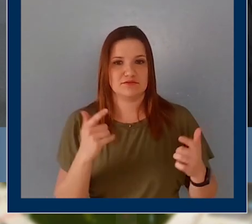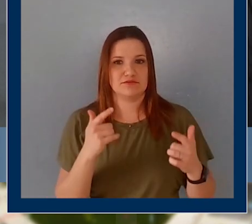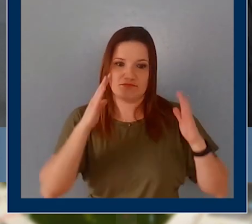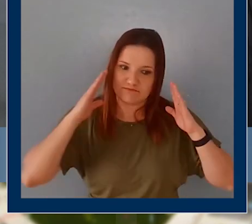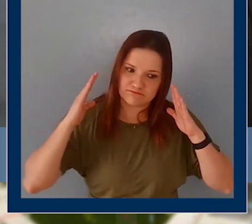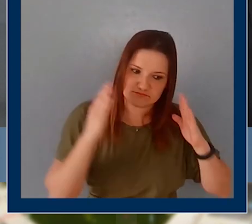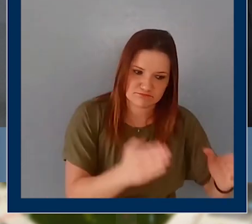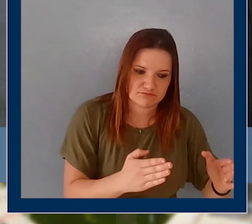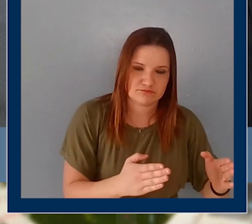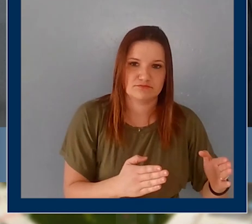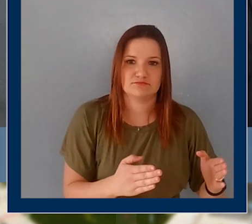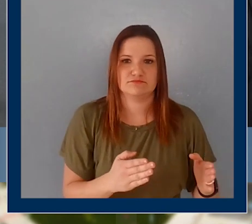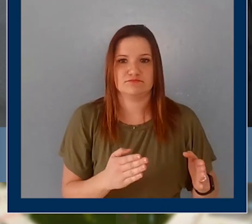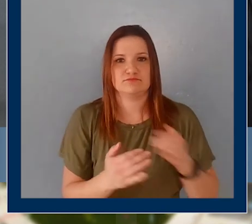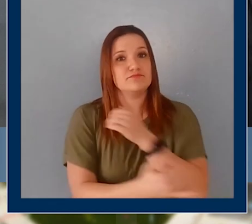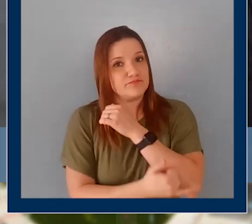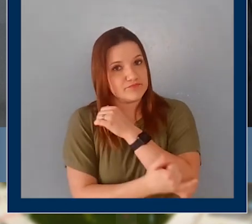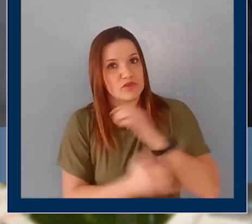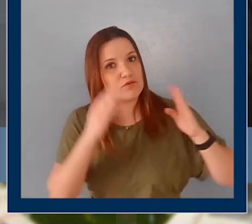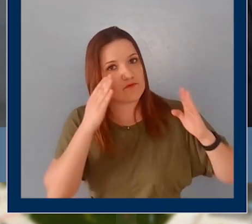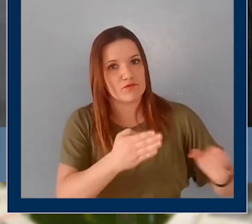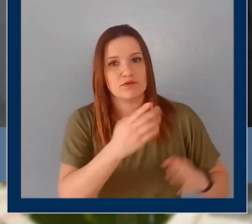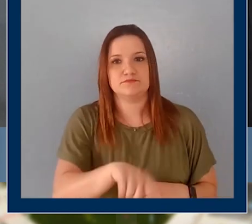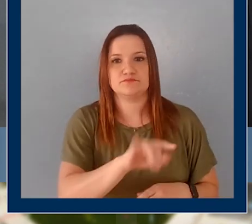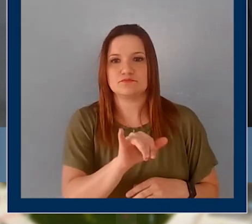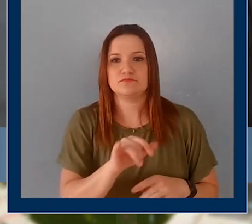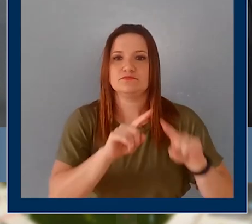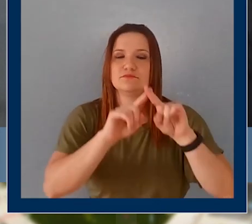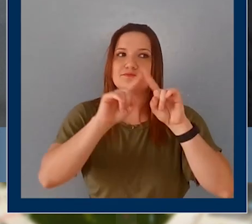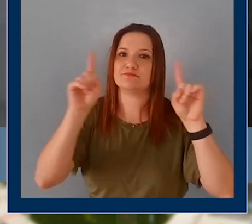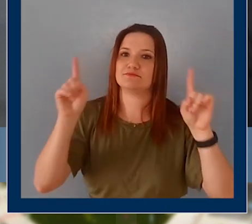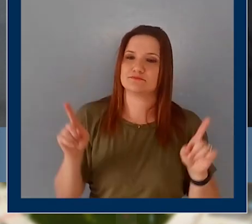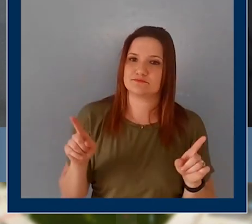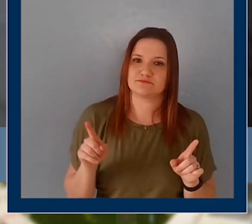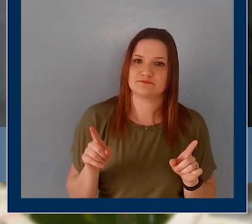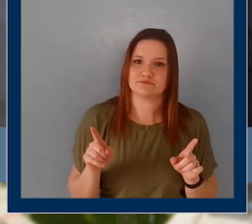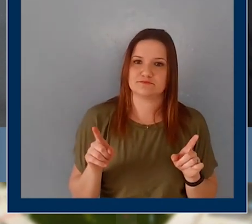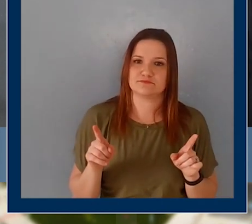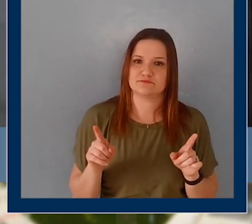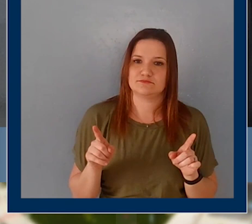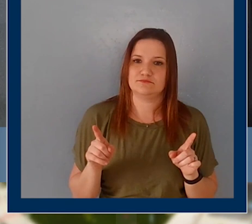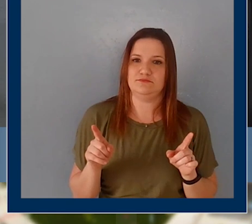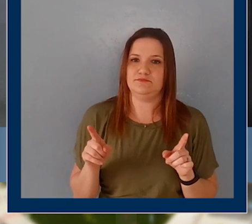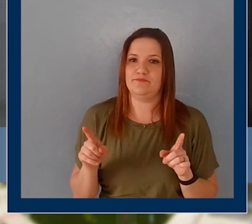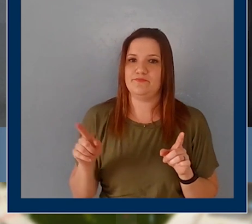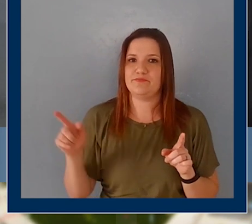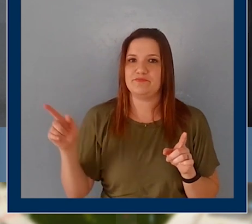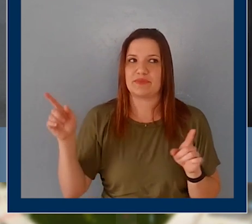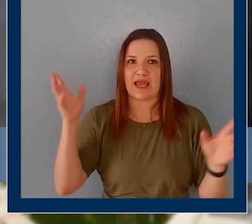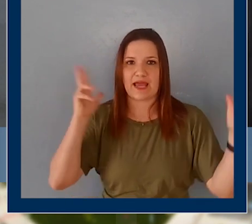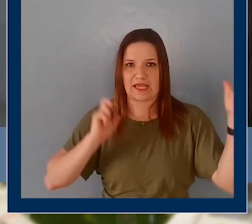vaccinated somebody outside of phase 1A. Mm-hmm. So that's